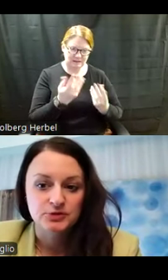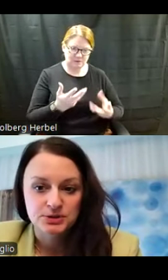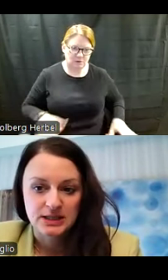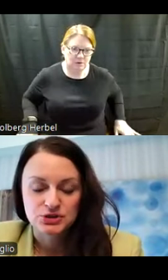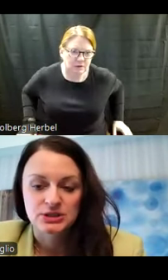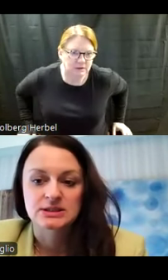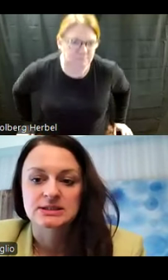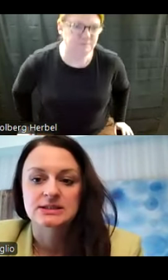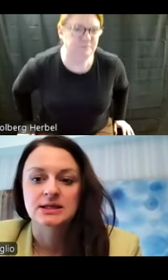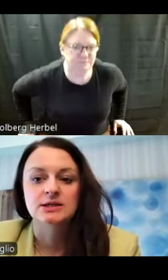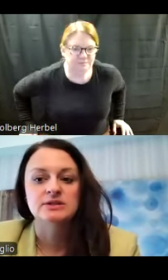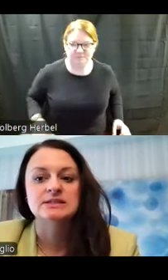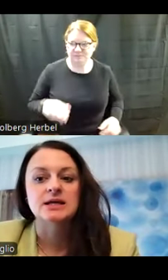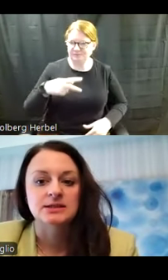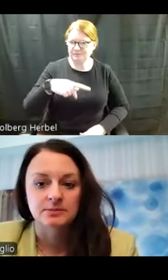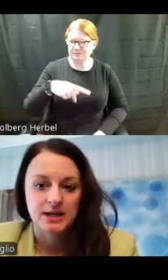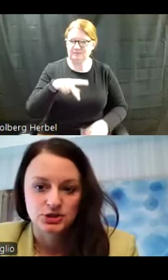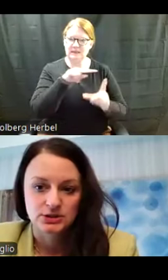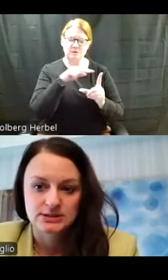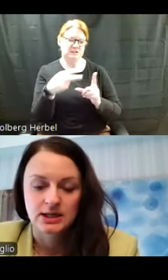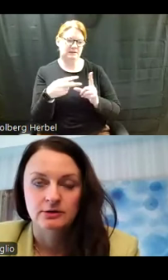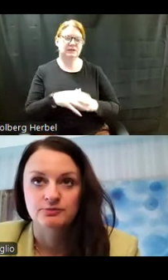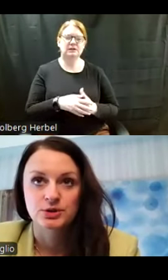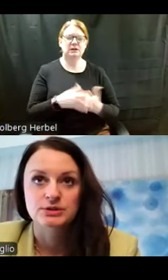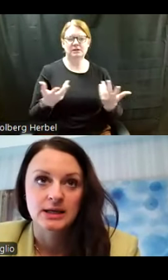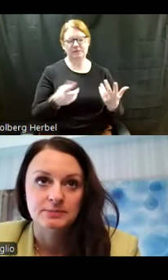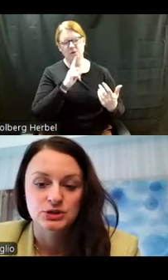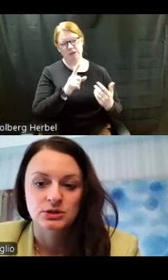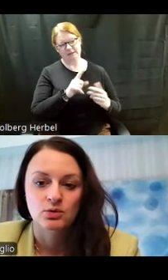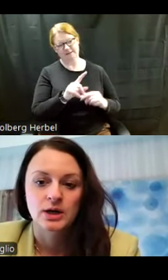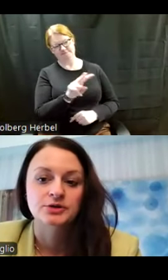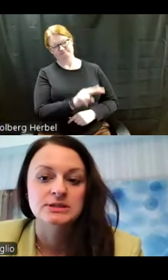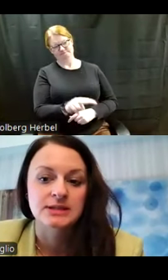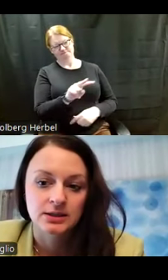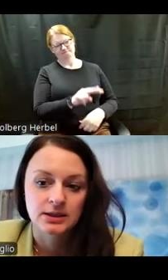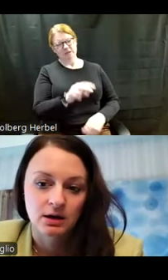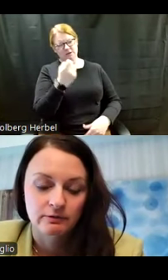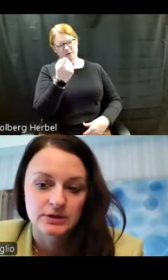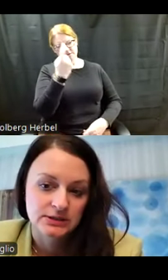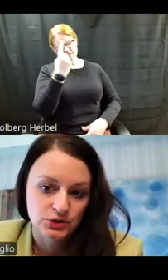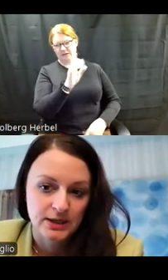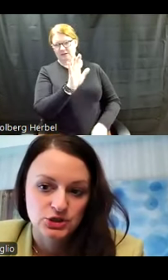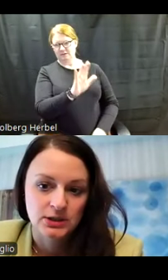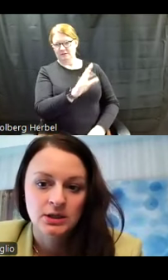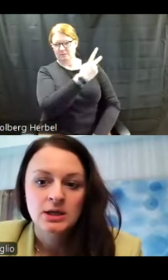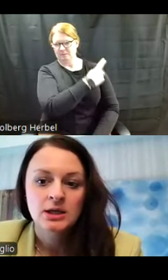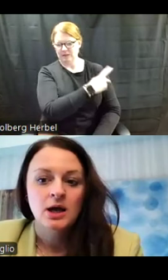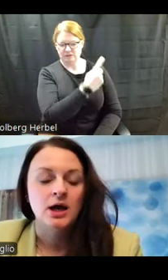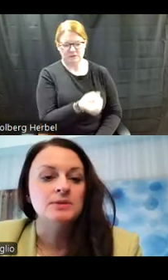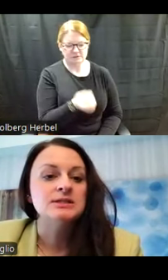stands for perception, and this is the idea of assessing the patient's kind of perception or understanding of the